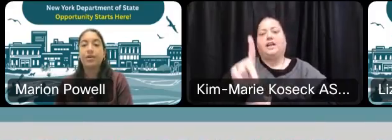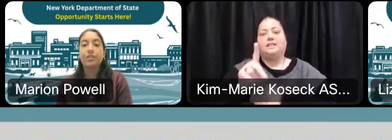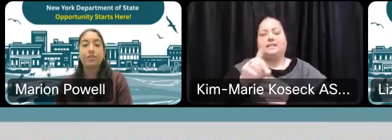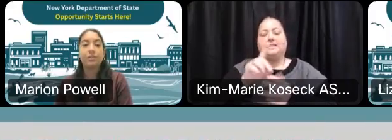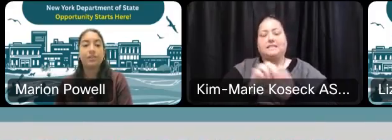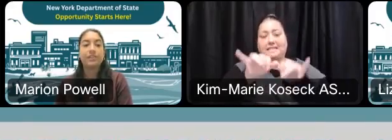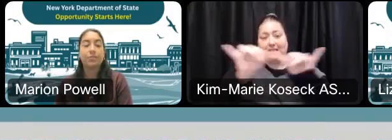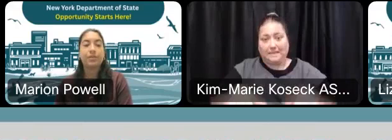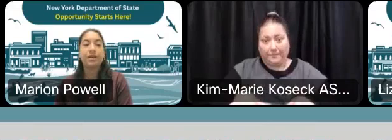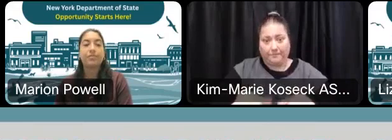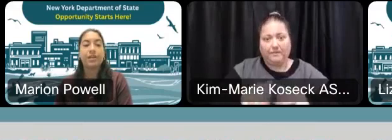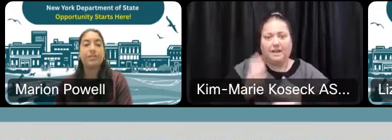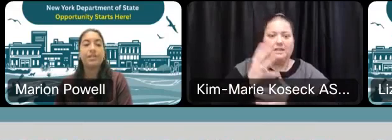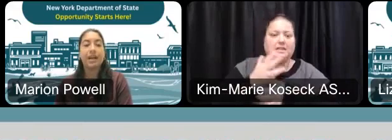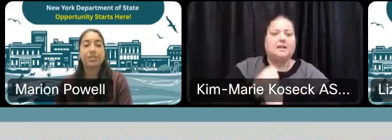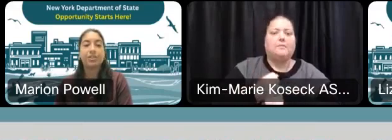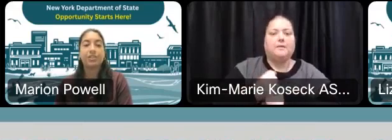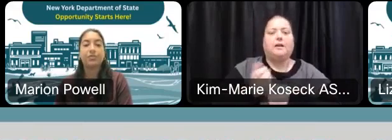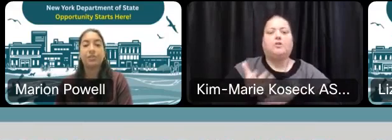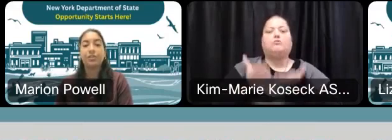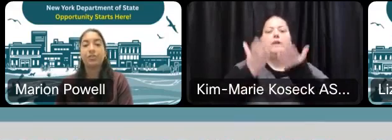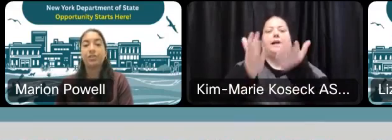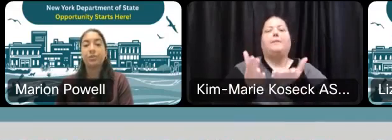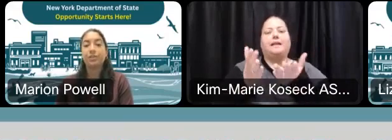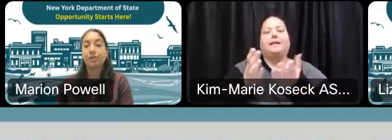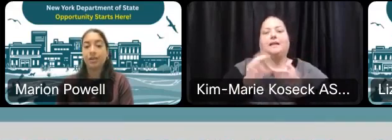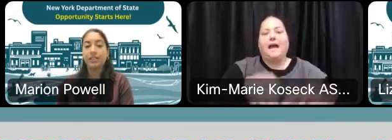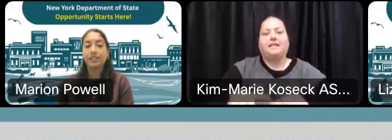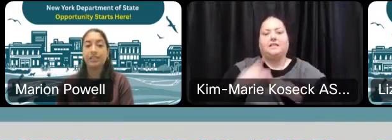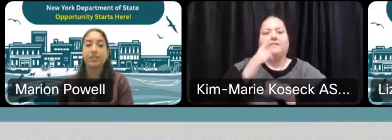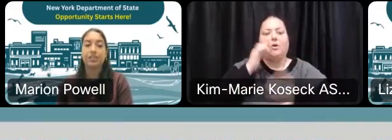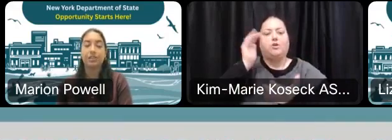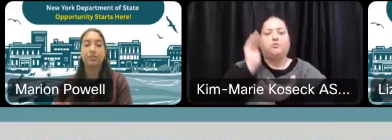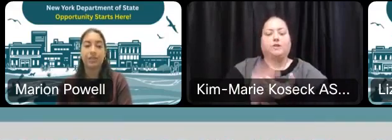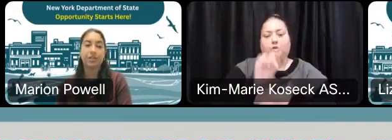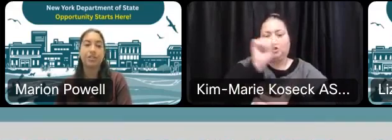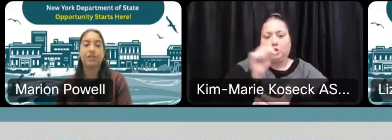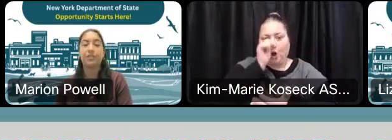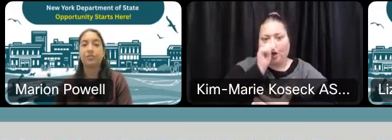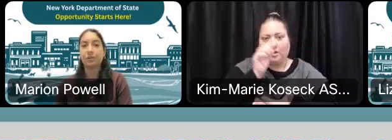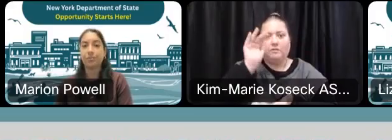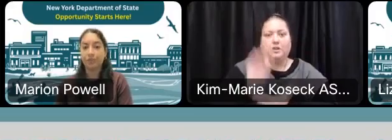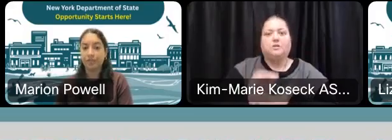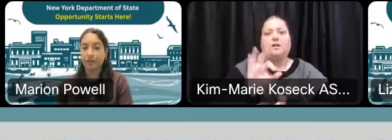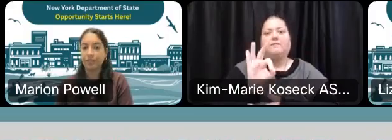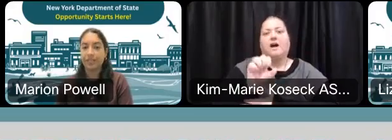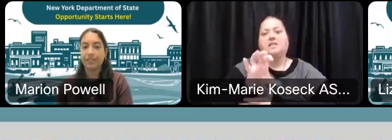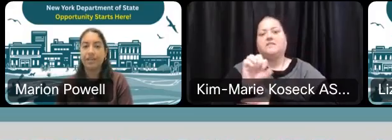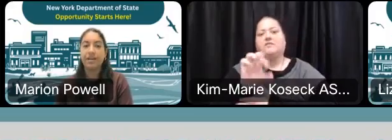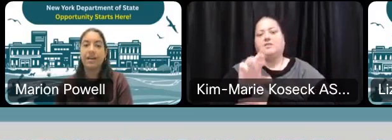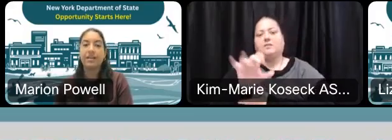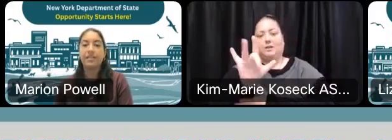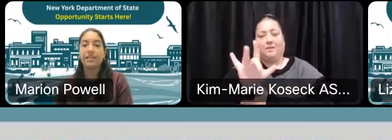it also includes a summary of recommended actions to reduce their determined targets, such as the reduction of phosphorus load by